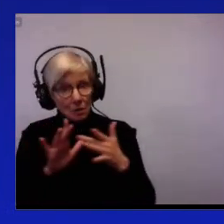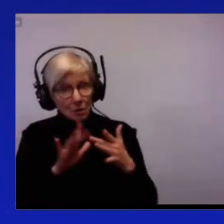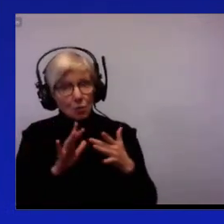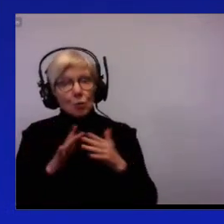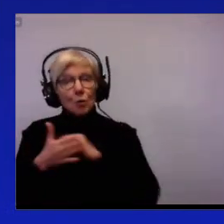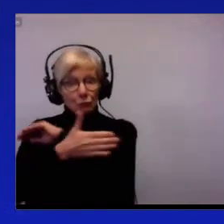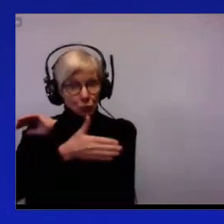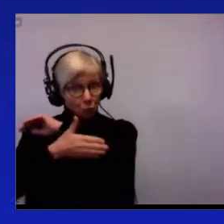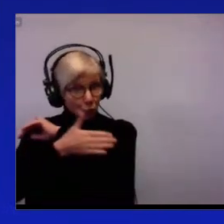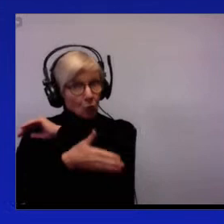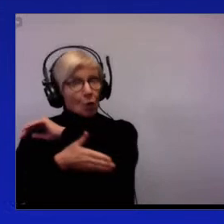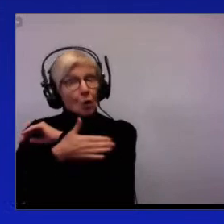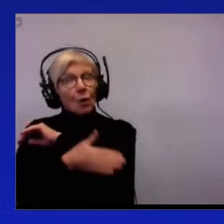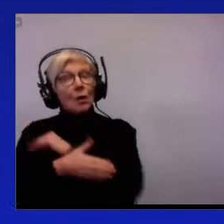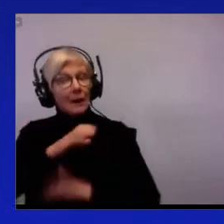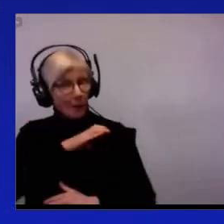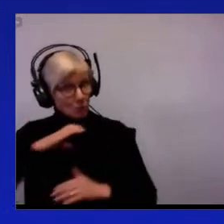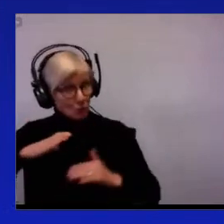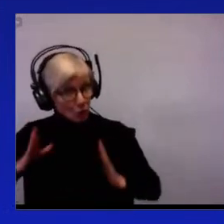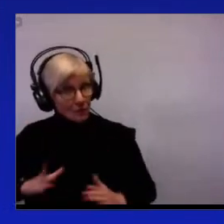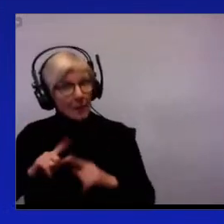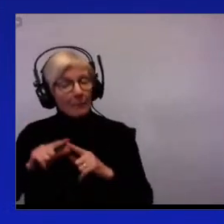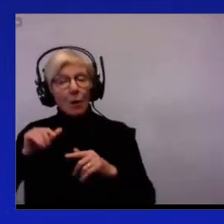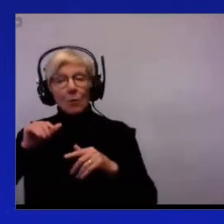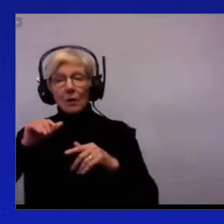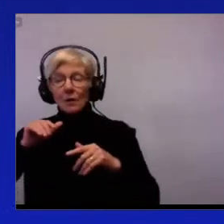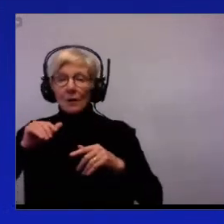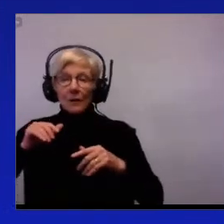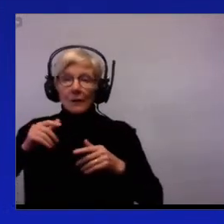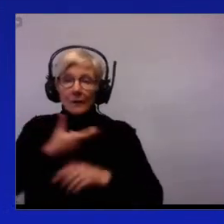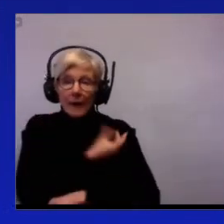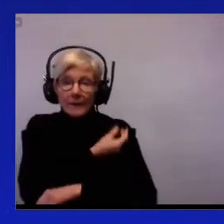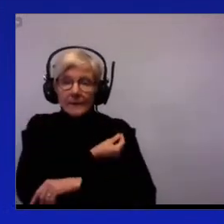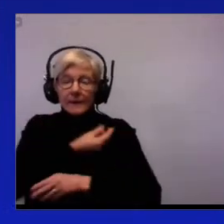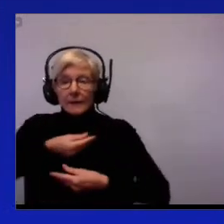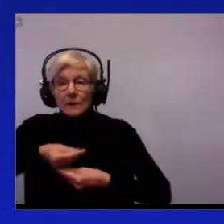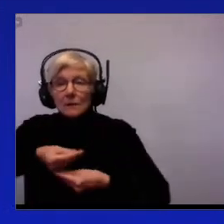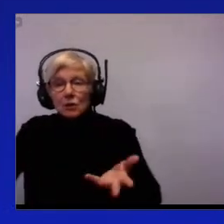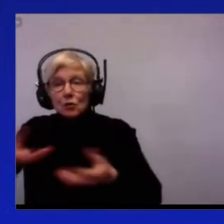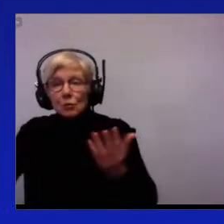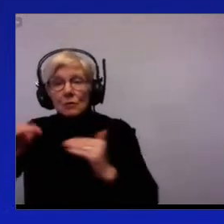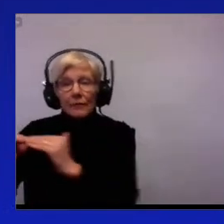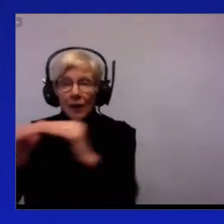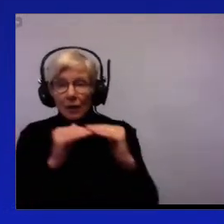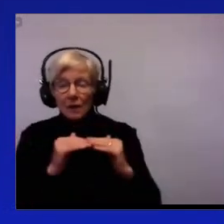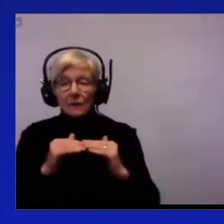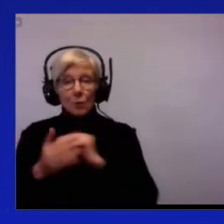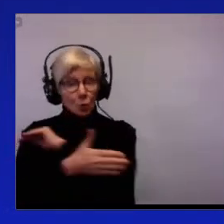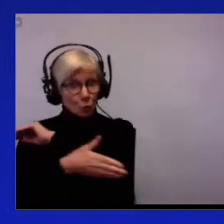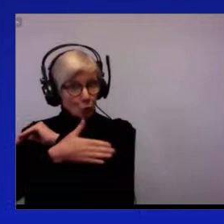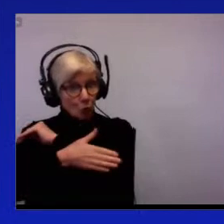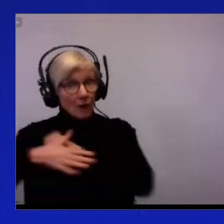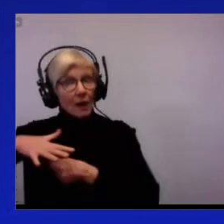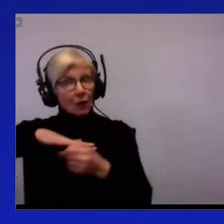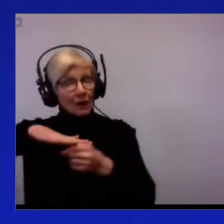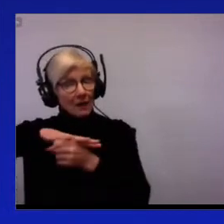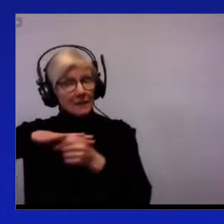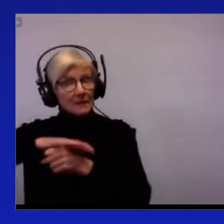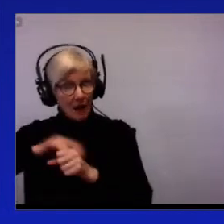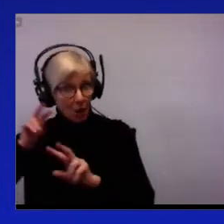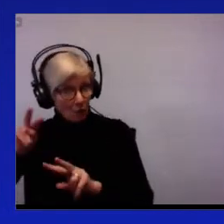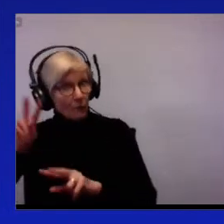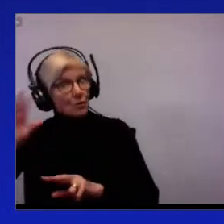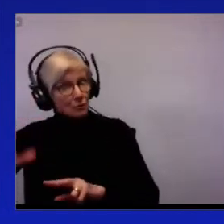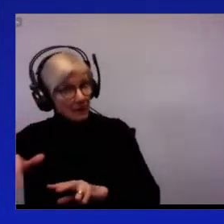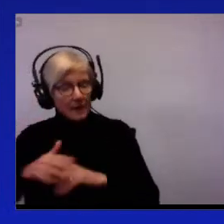councillors about the accessibility of vaccine distribution in those communities. So I'll look forward to that. So I only have one